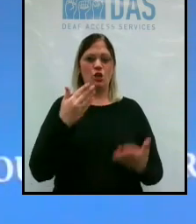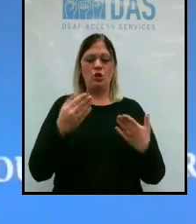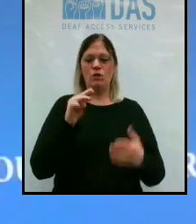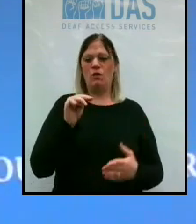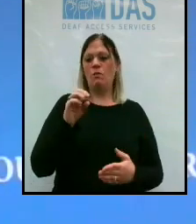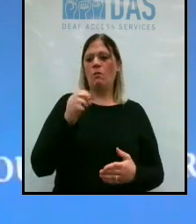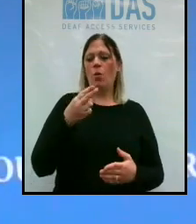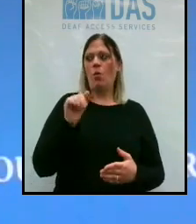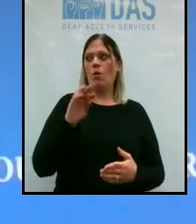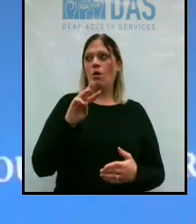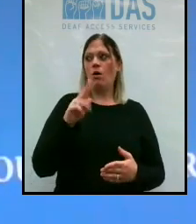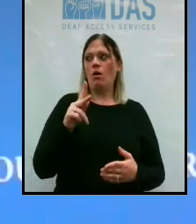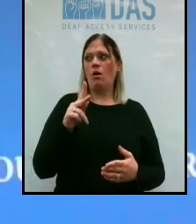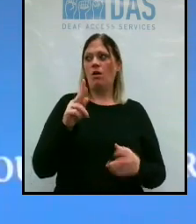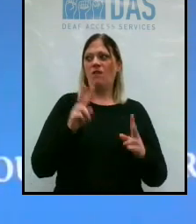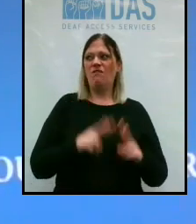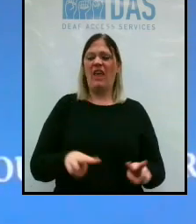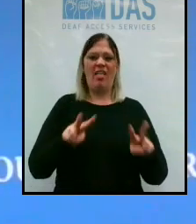Mohawk Valley.